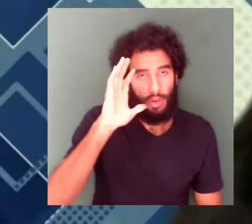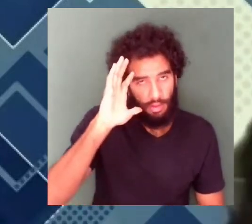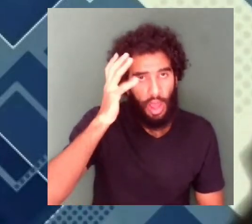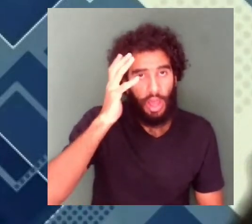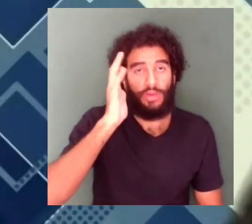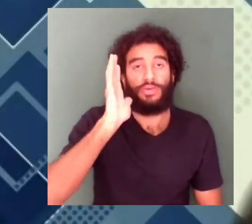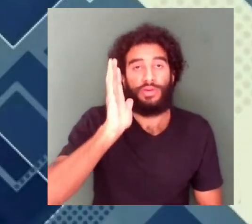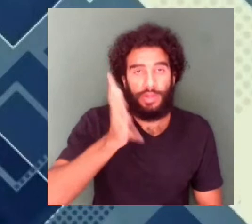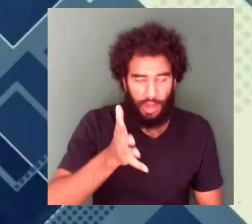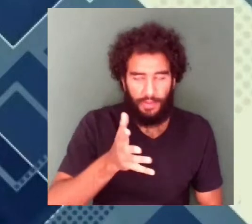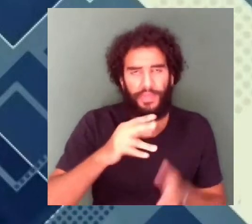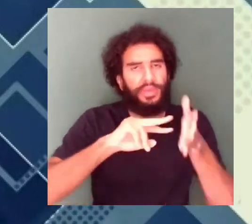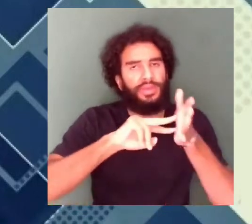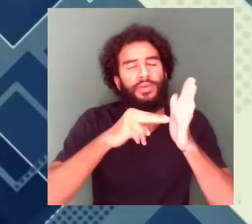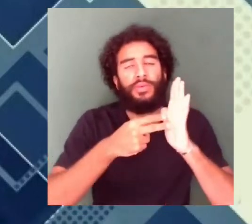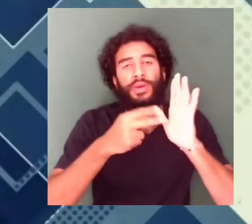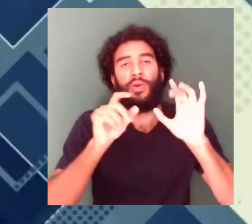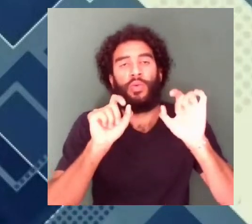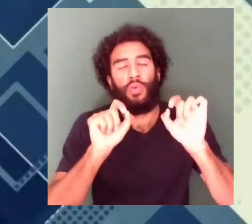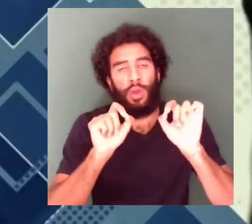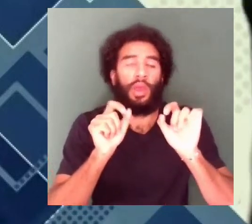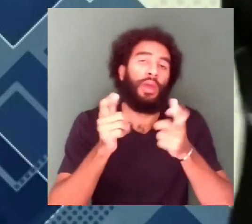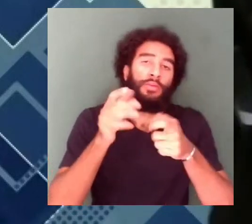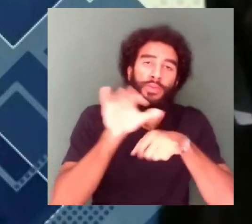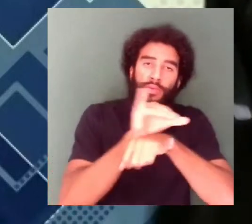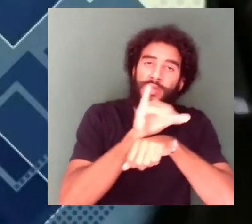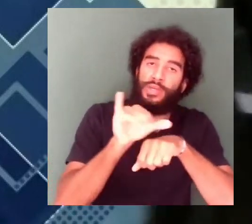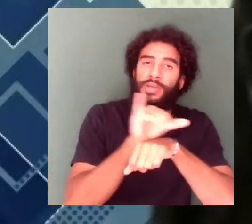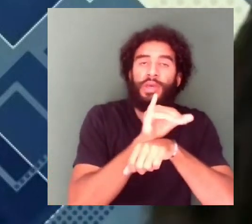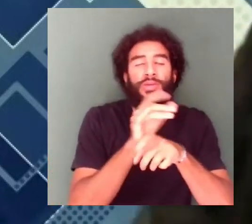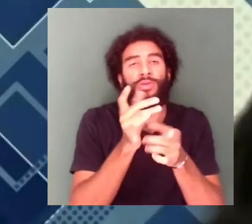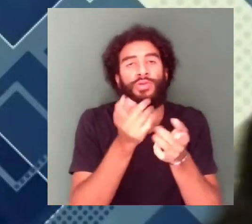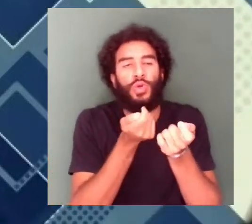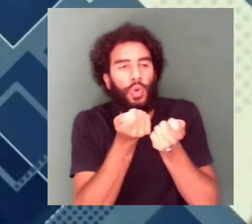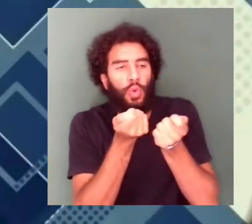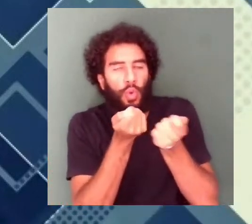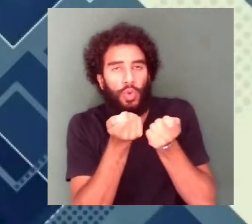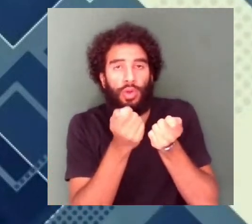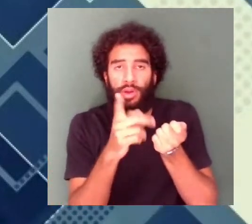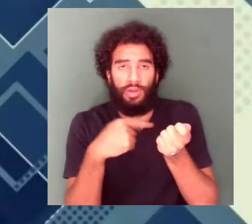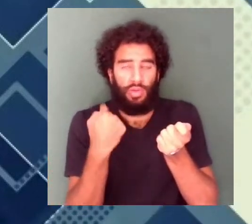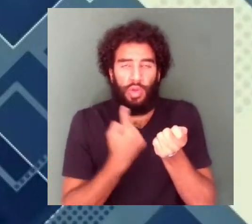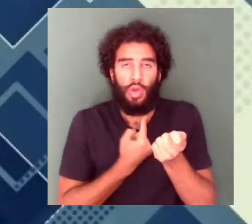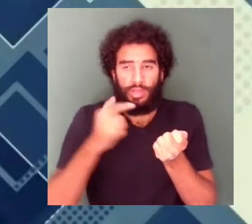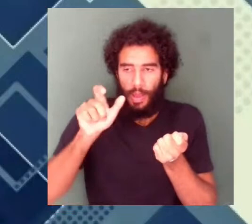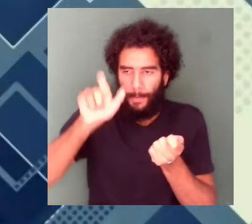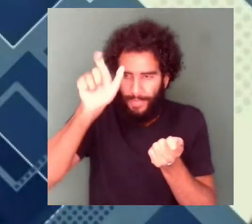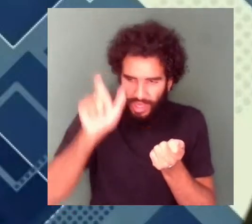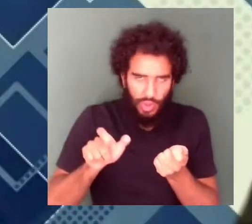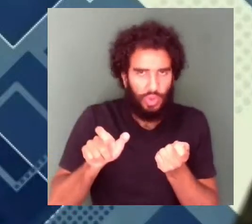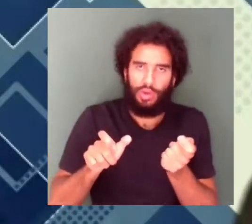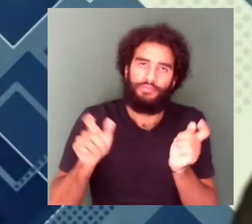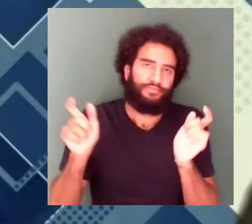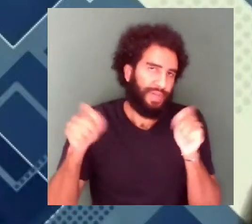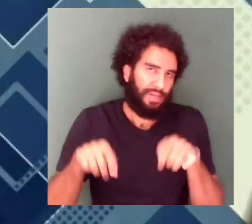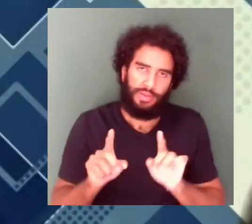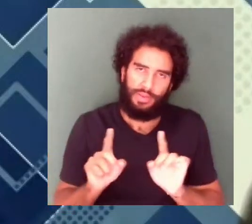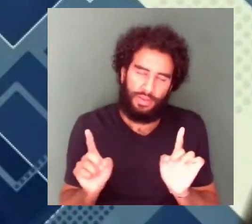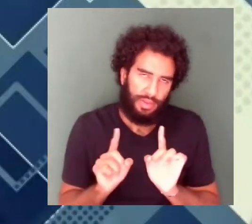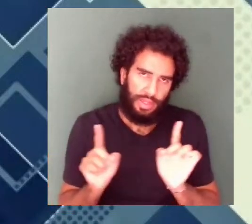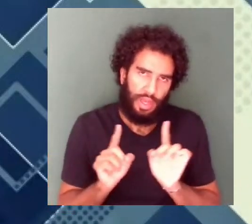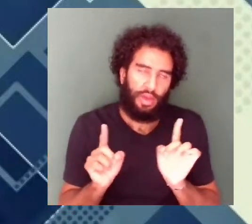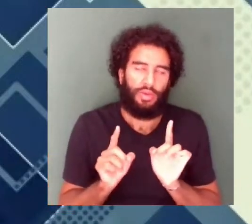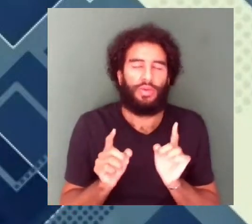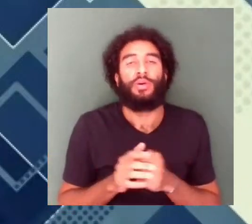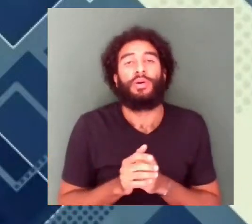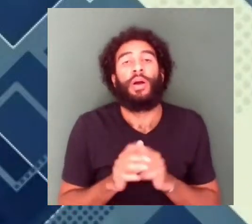85% of the cases which have been solved. So it's a way to monitor that we wouldn't be